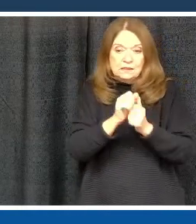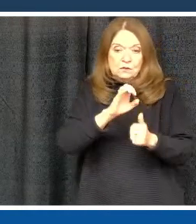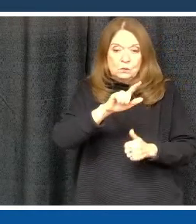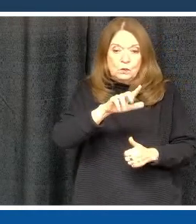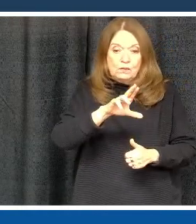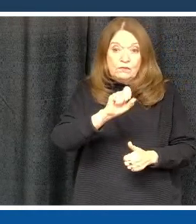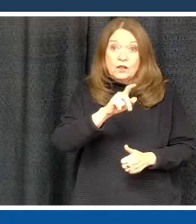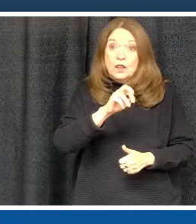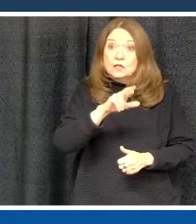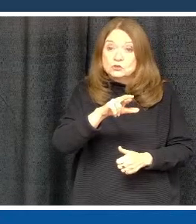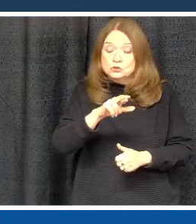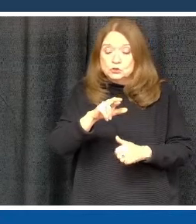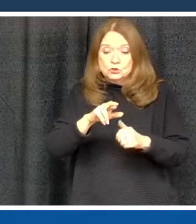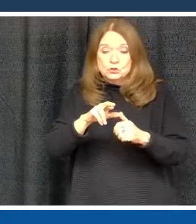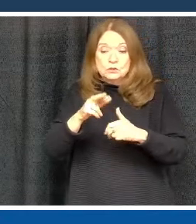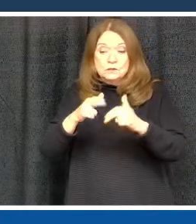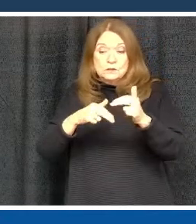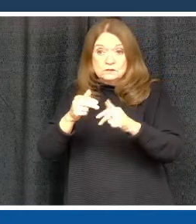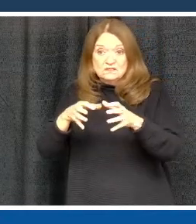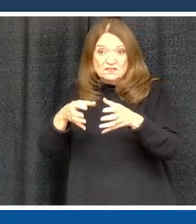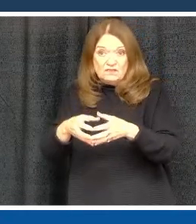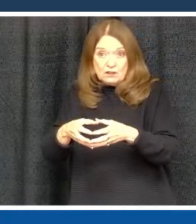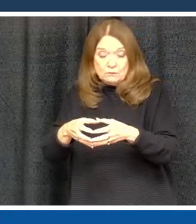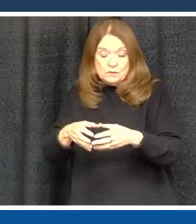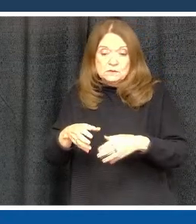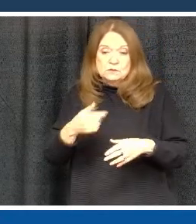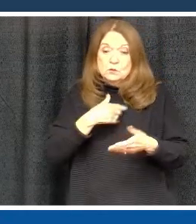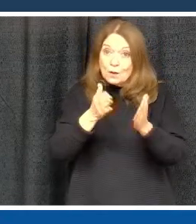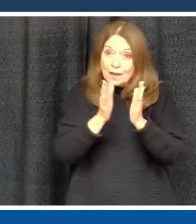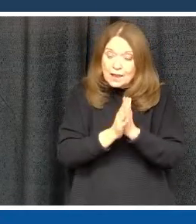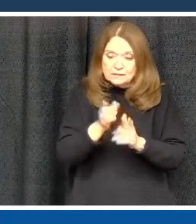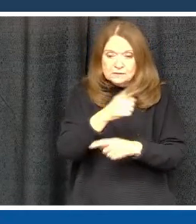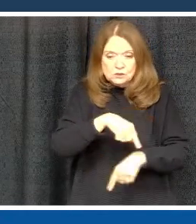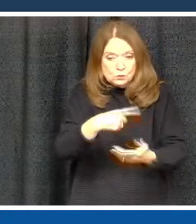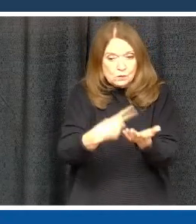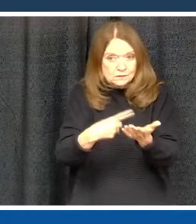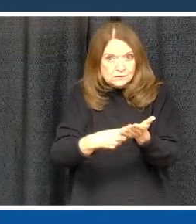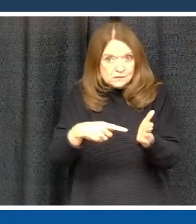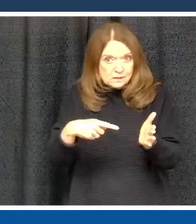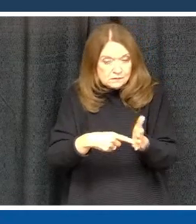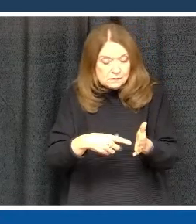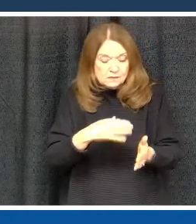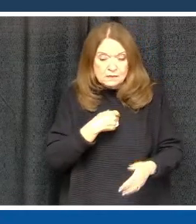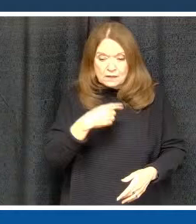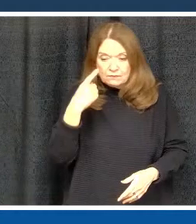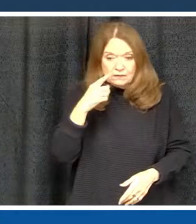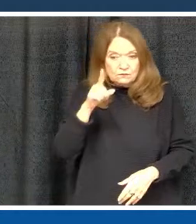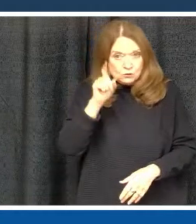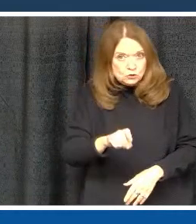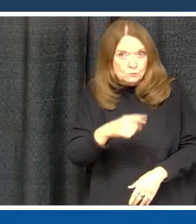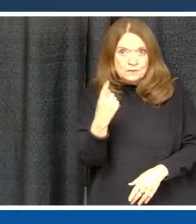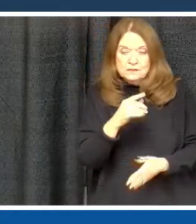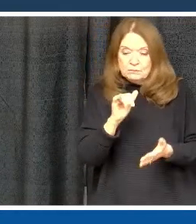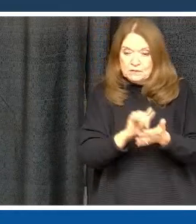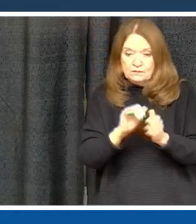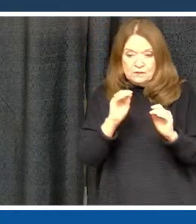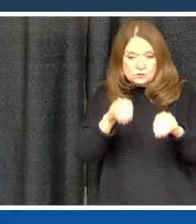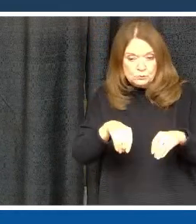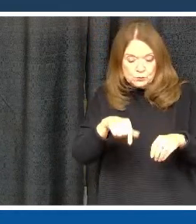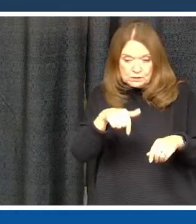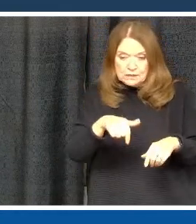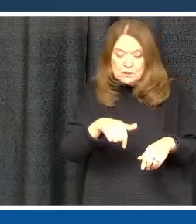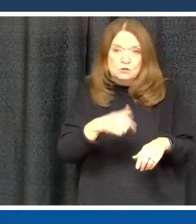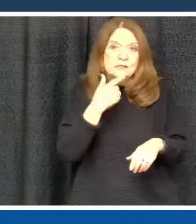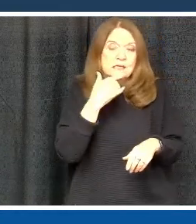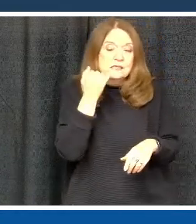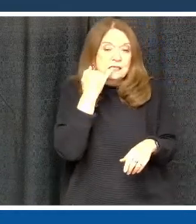developments. So I ask that you all discuss this, and I think that there should be something that's put in here that says that if